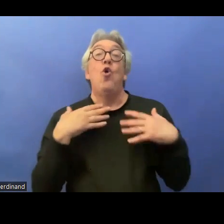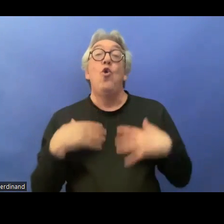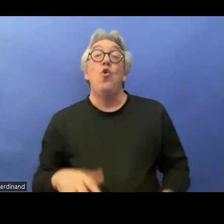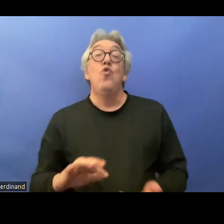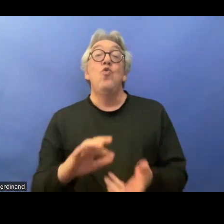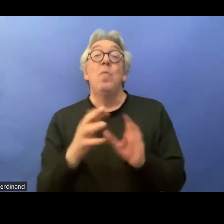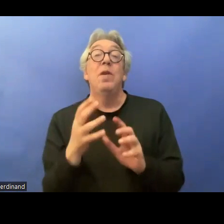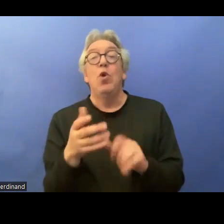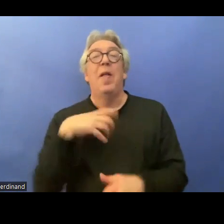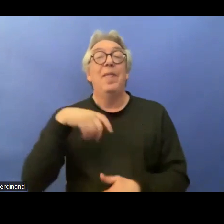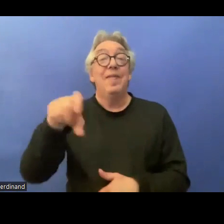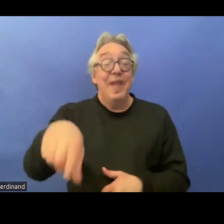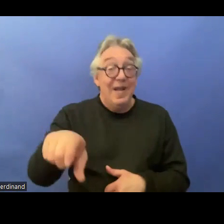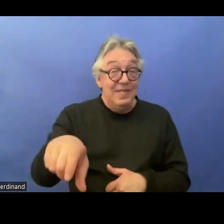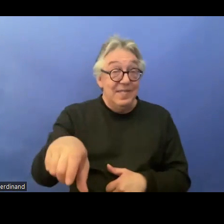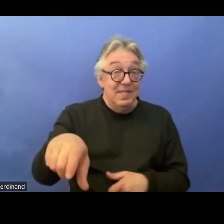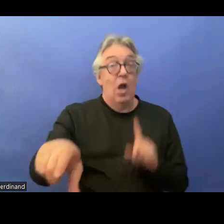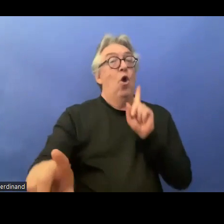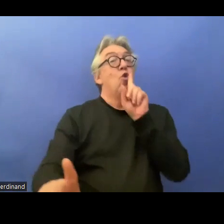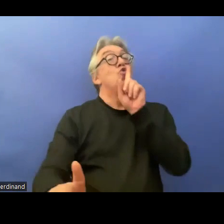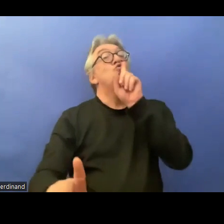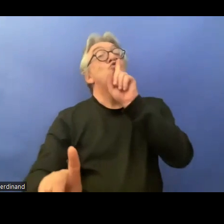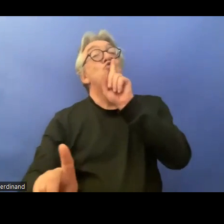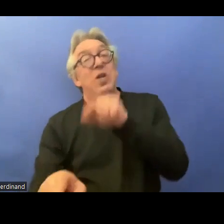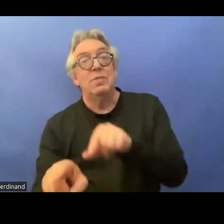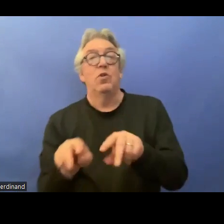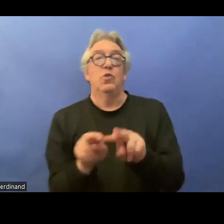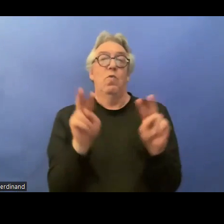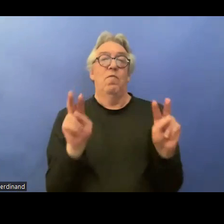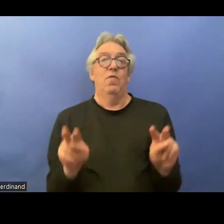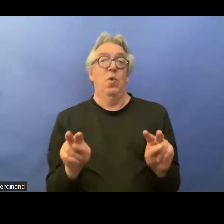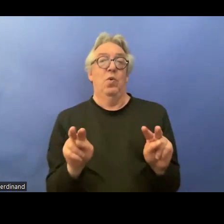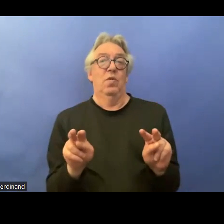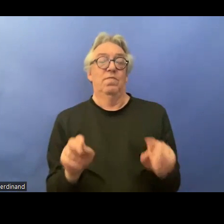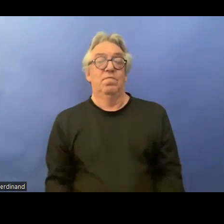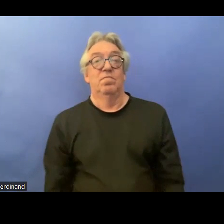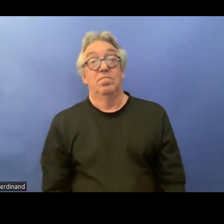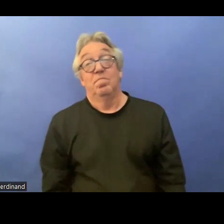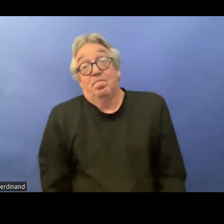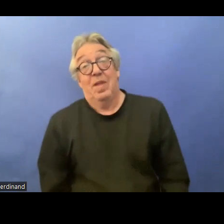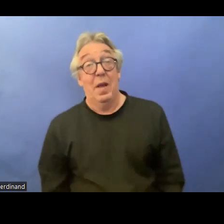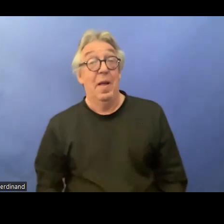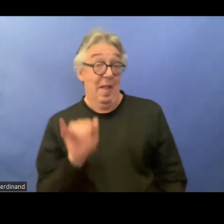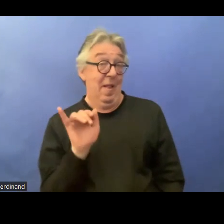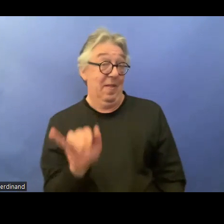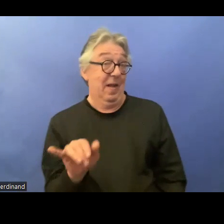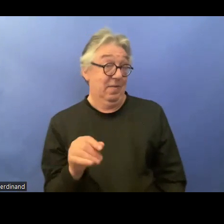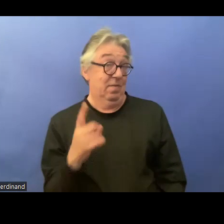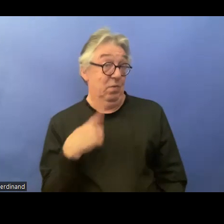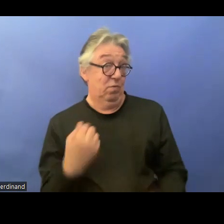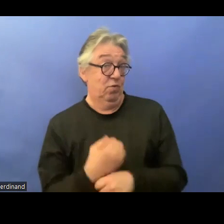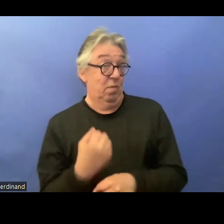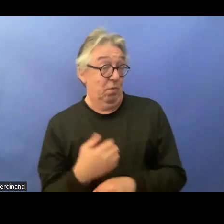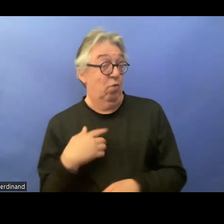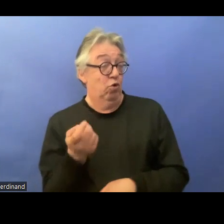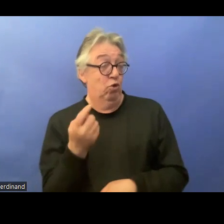lightening effort that we try to do in order to free up the time of